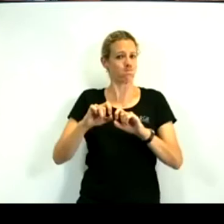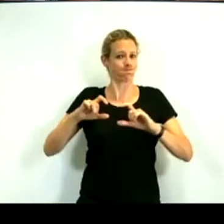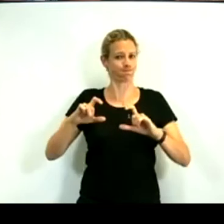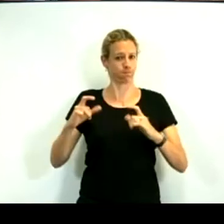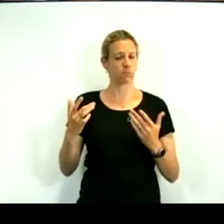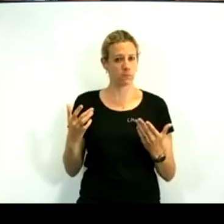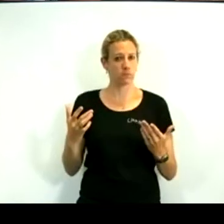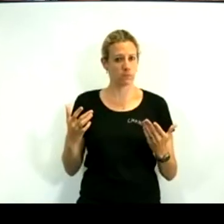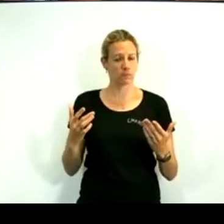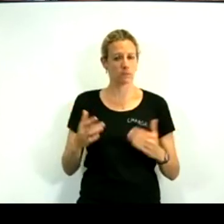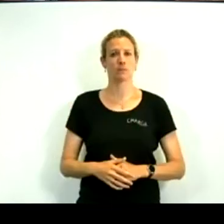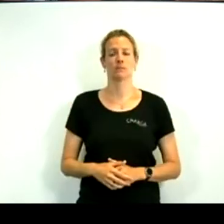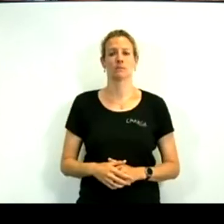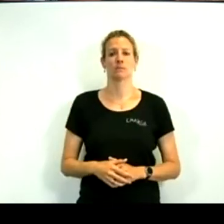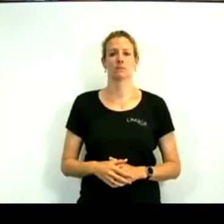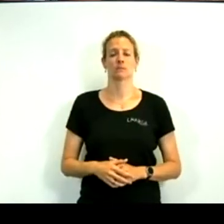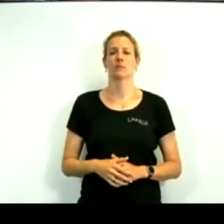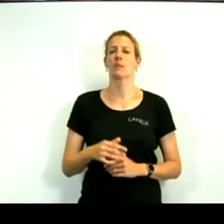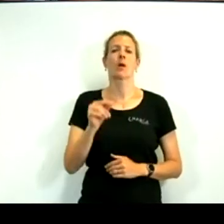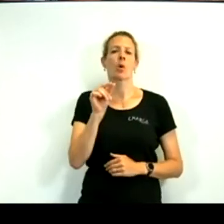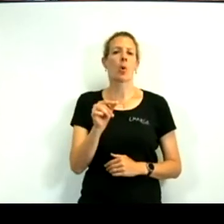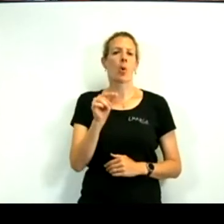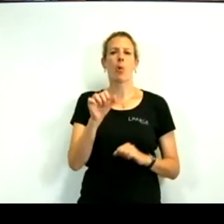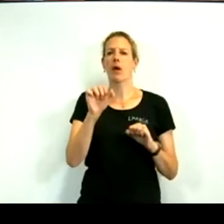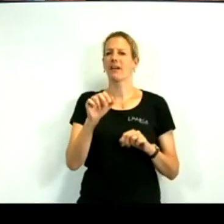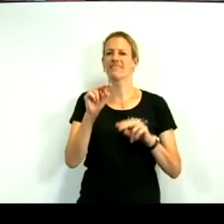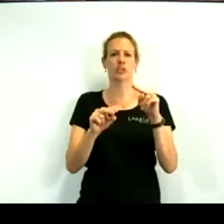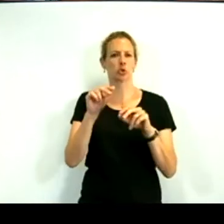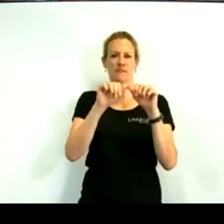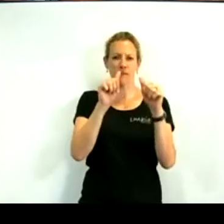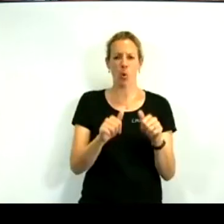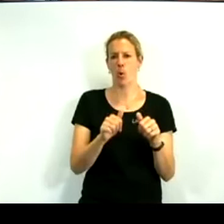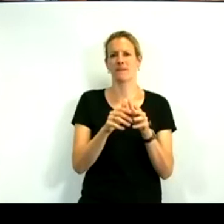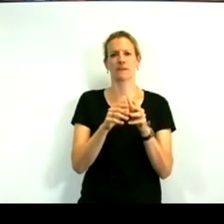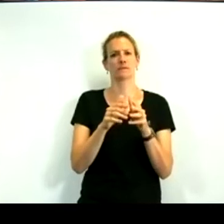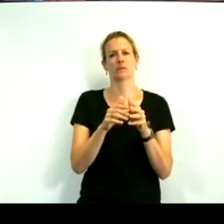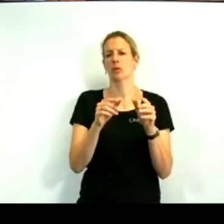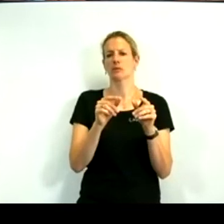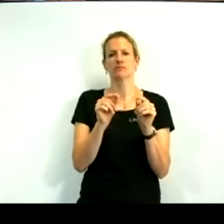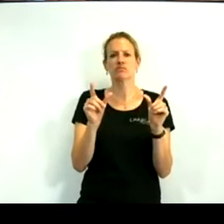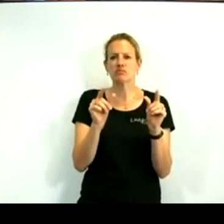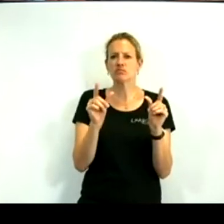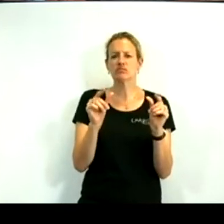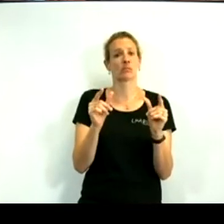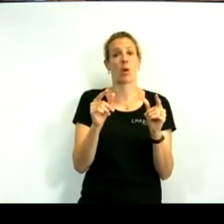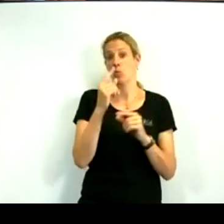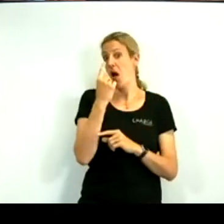different sizes, different shapes. There can be more than one in the